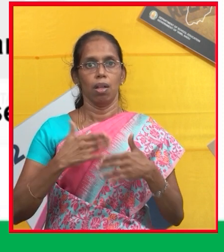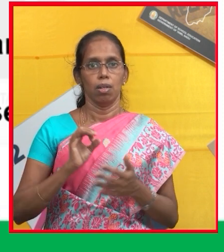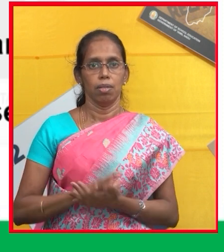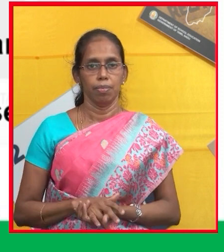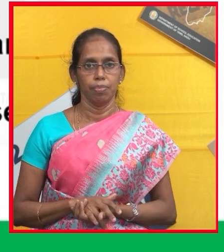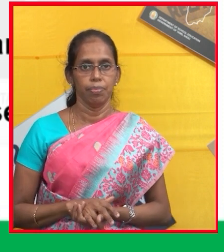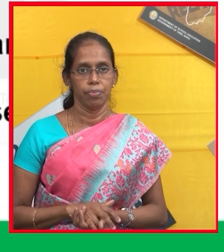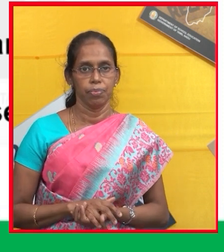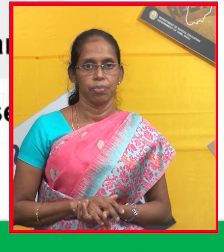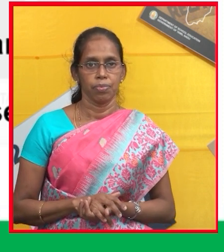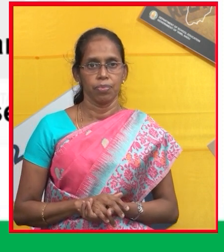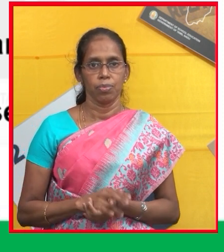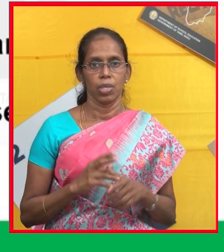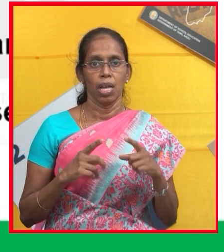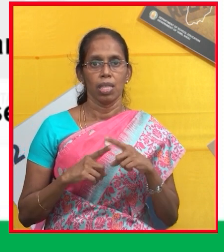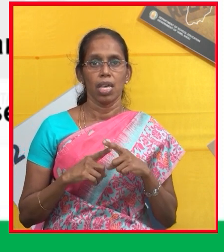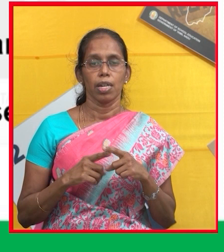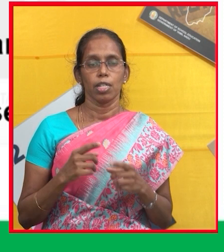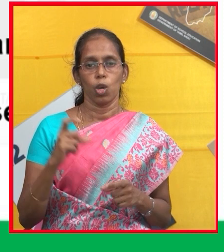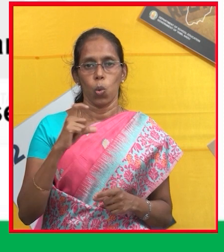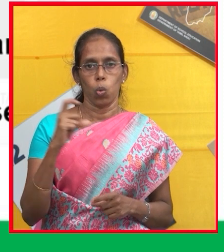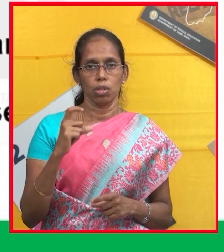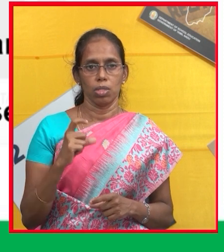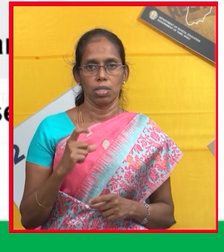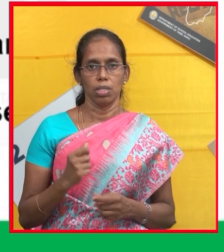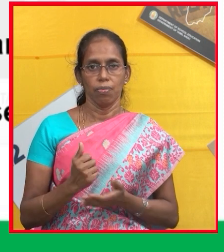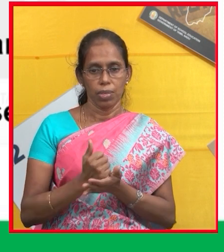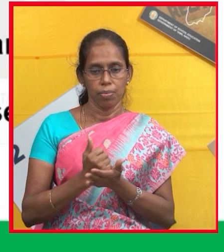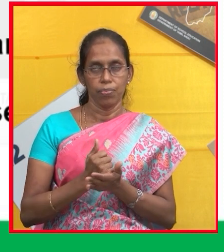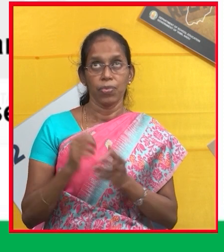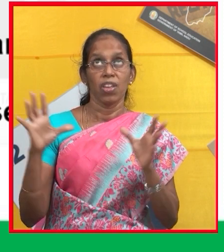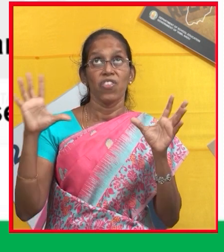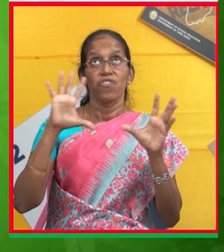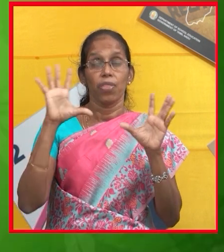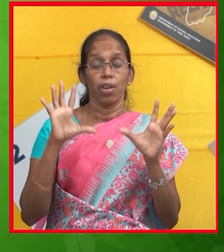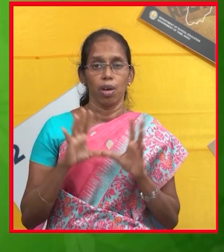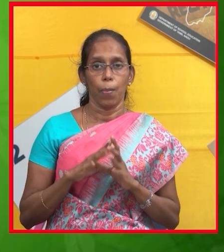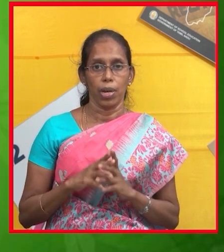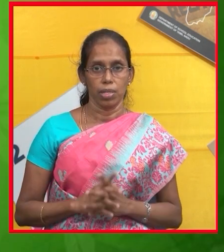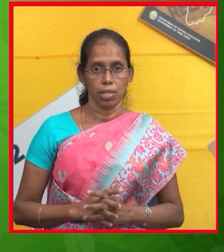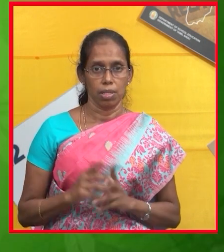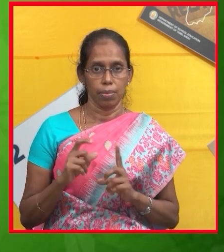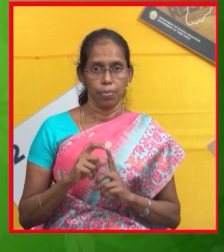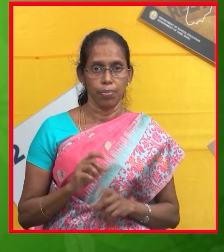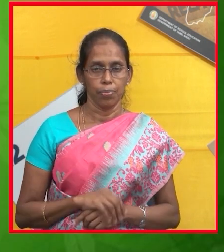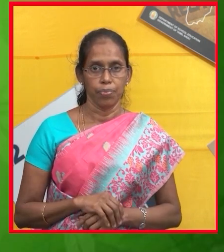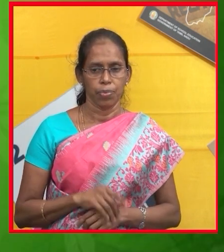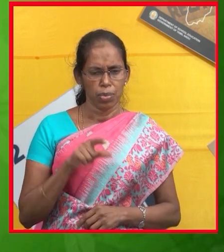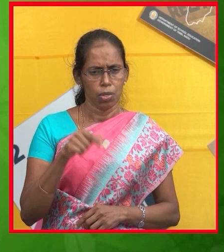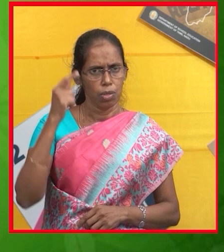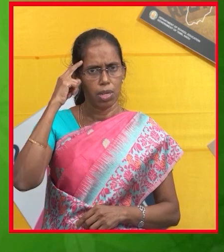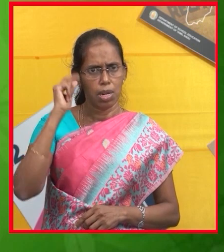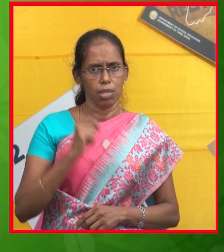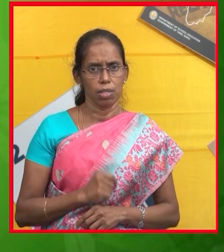expedition? Yes, theoretical courses on navigation and weather prediction. Now you can